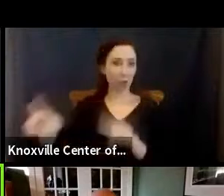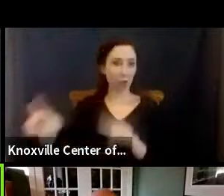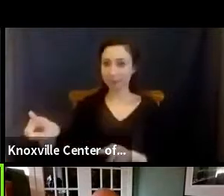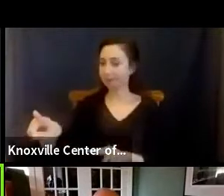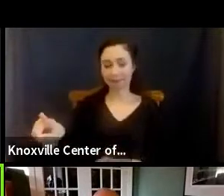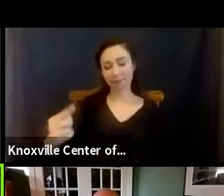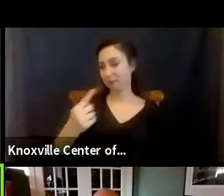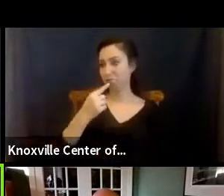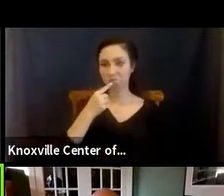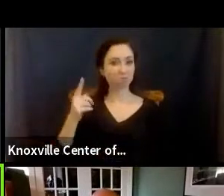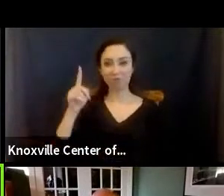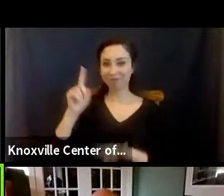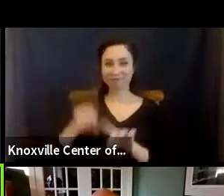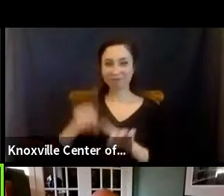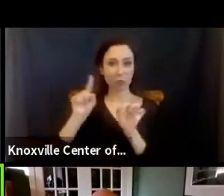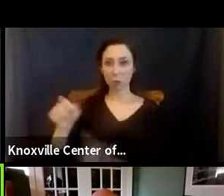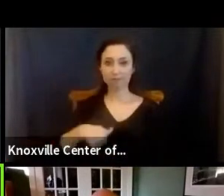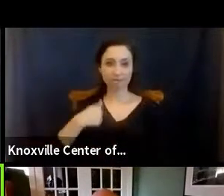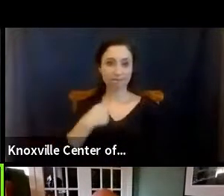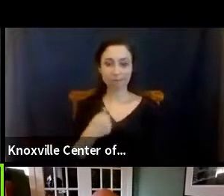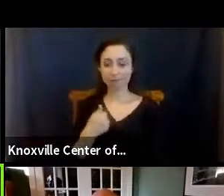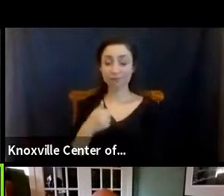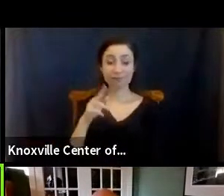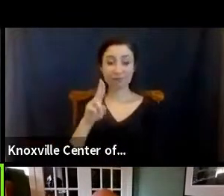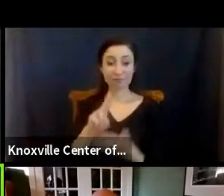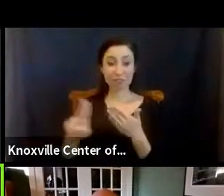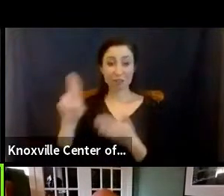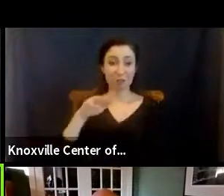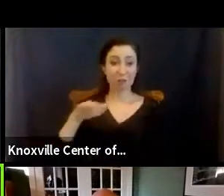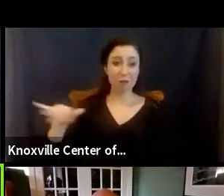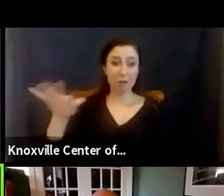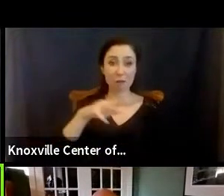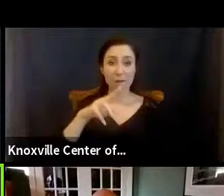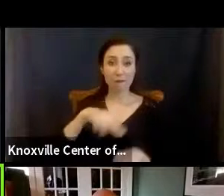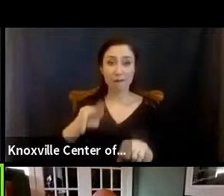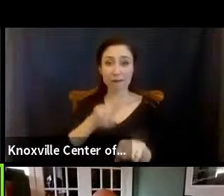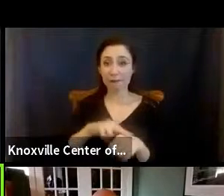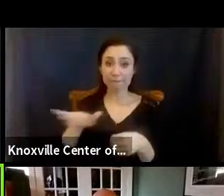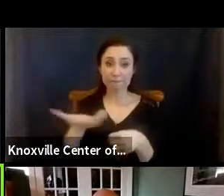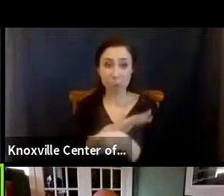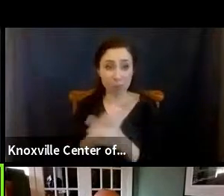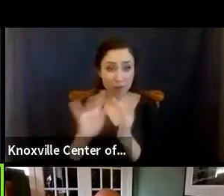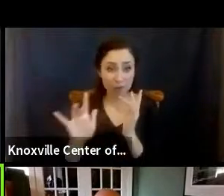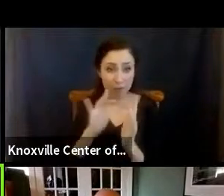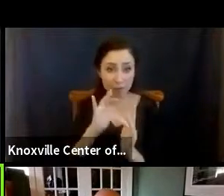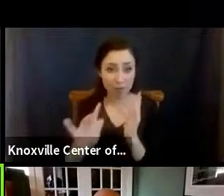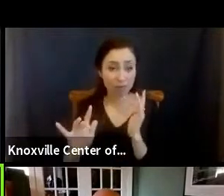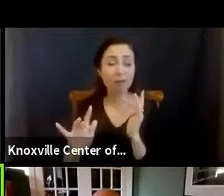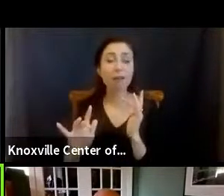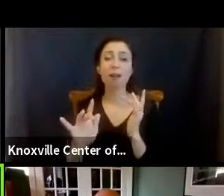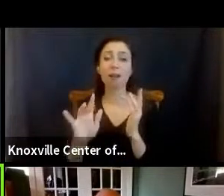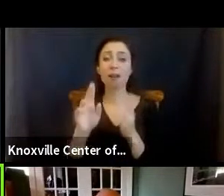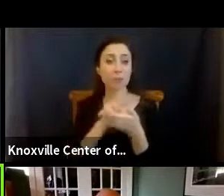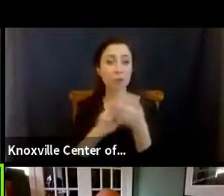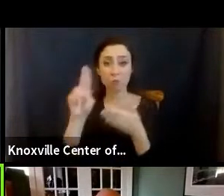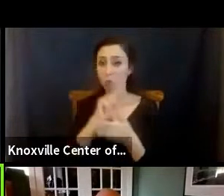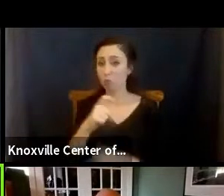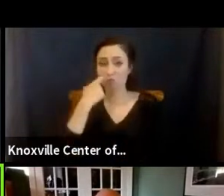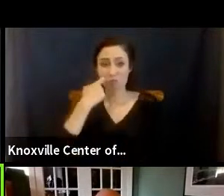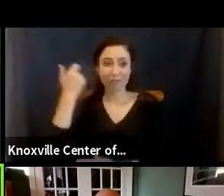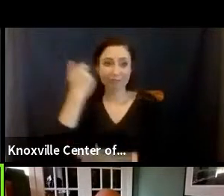or universities throughout the nation that have gone completely online. There are universities that have just shut everything